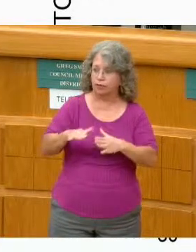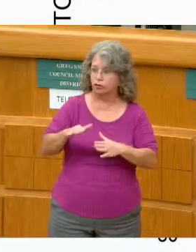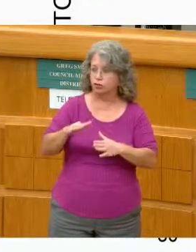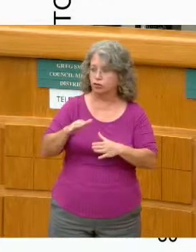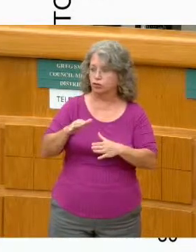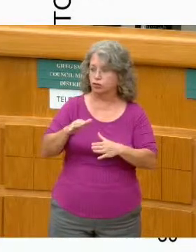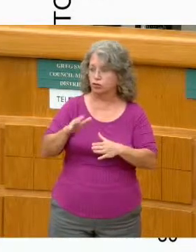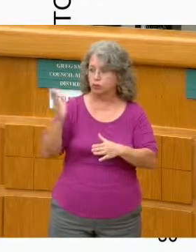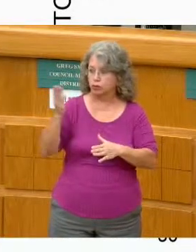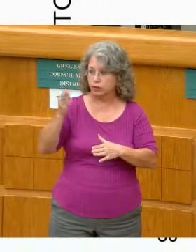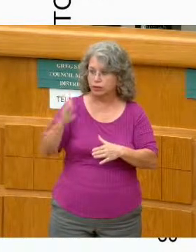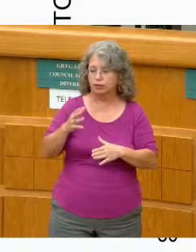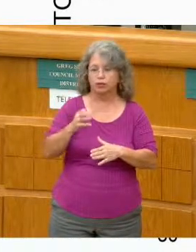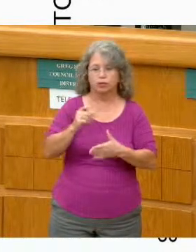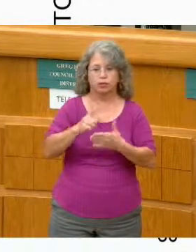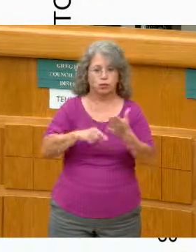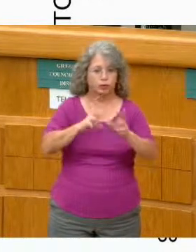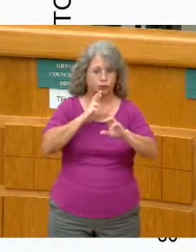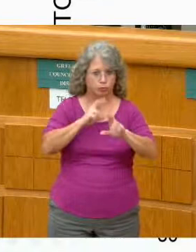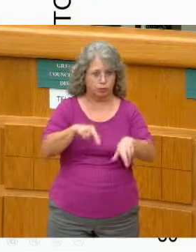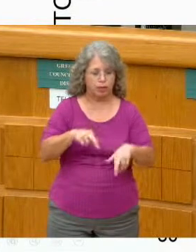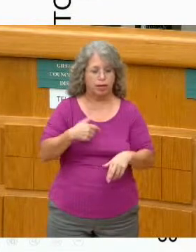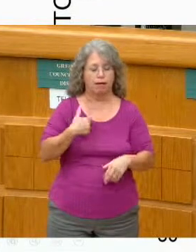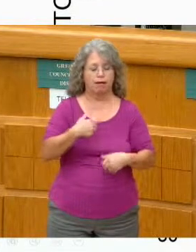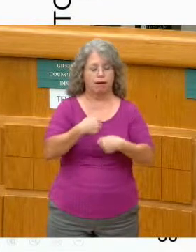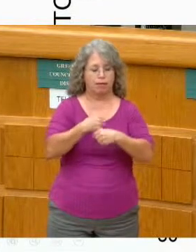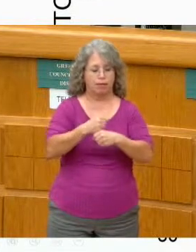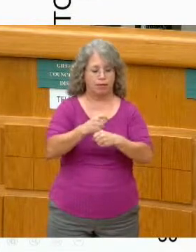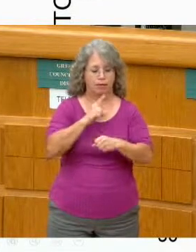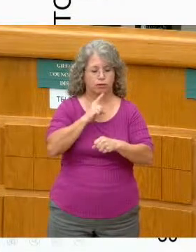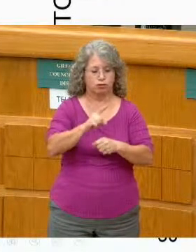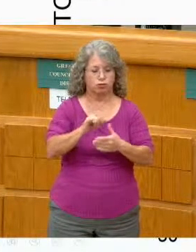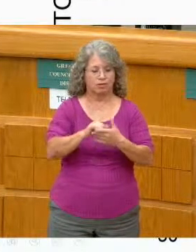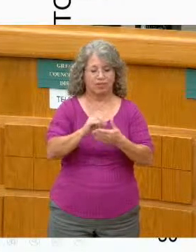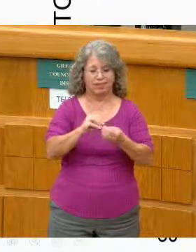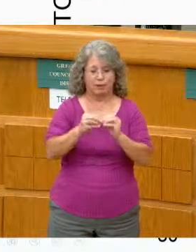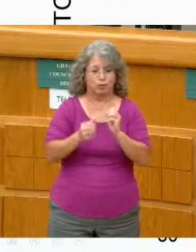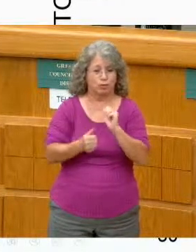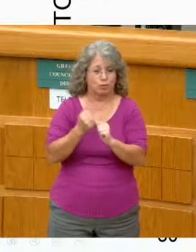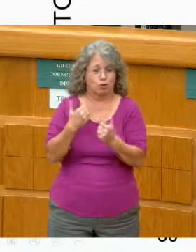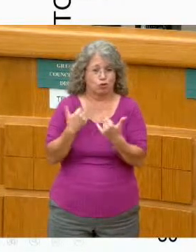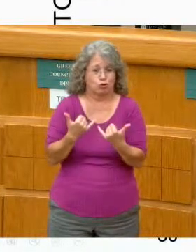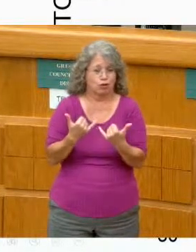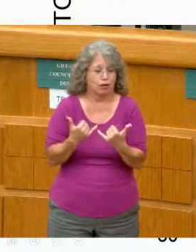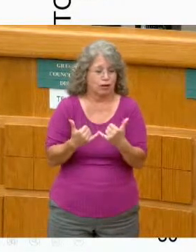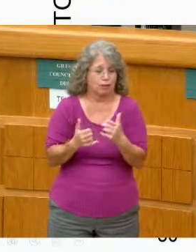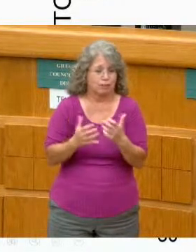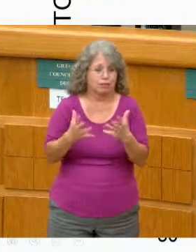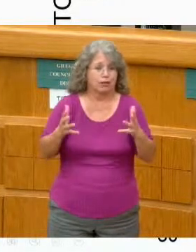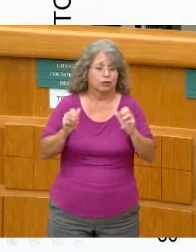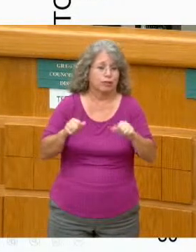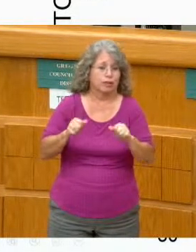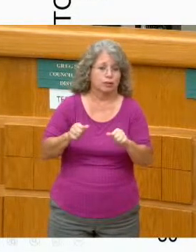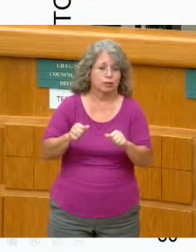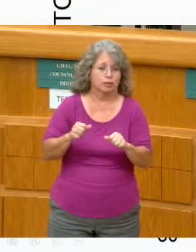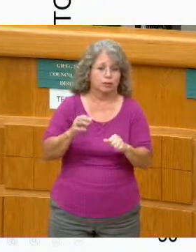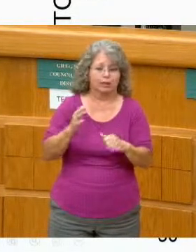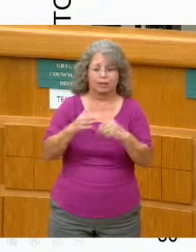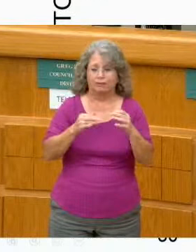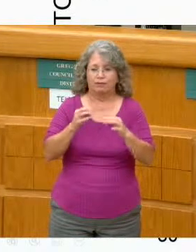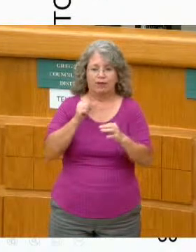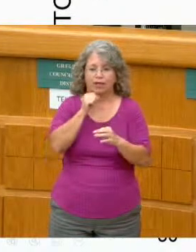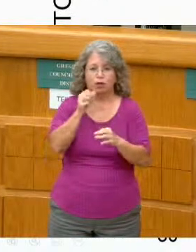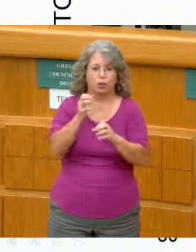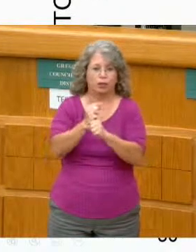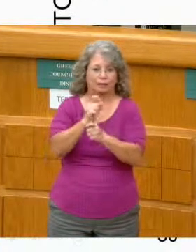City Manager Zanoni's presentation. So I make sure that the number is as up to date as possible, even if I